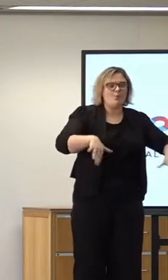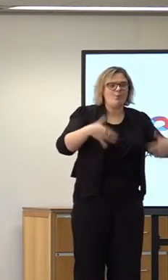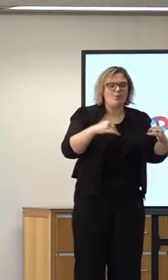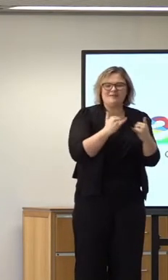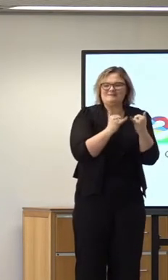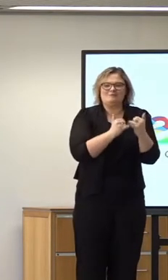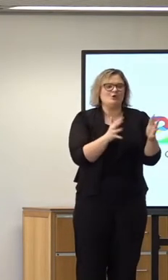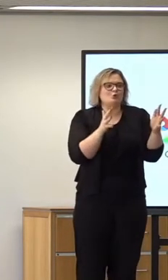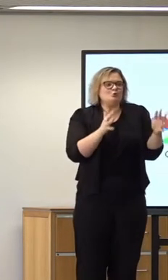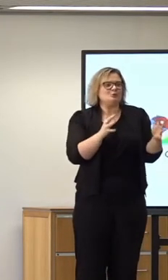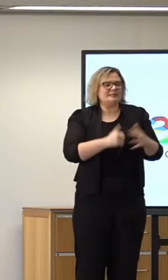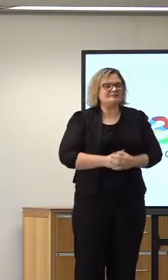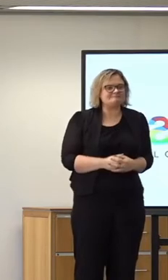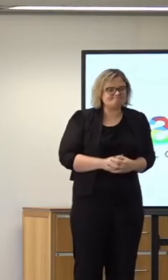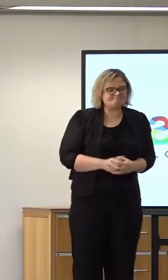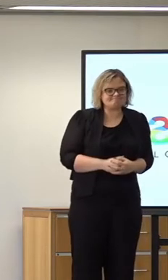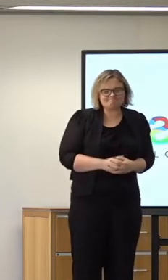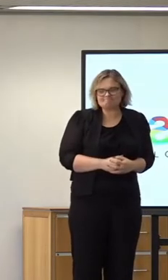unique.